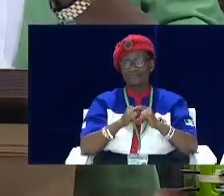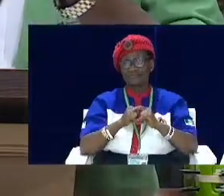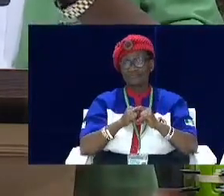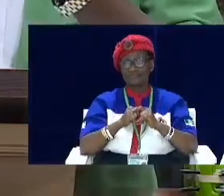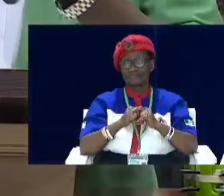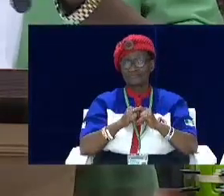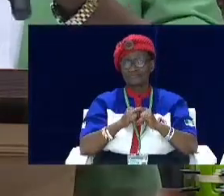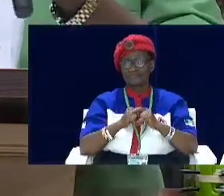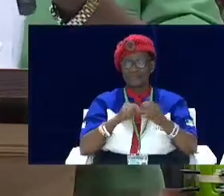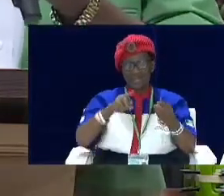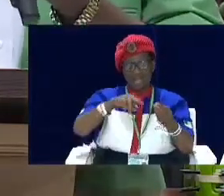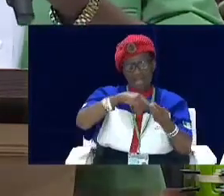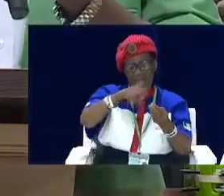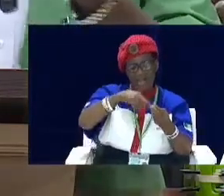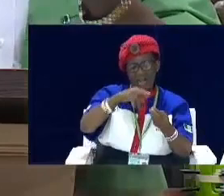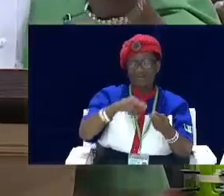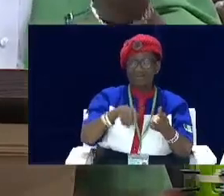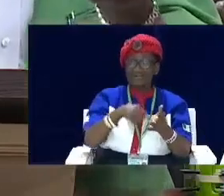around this time,